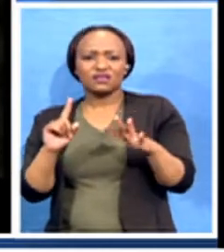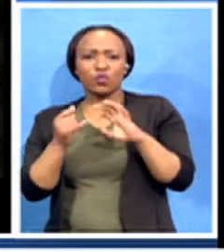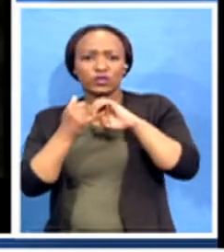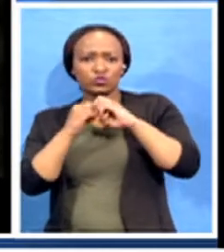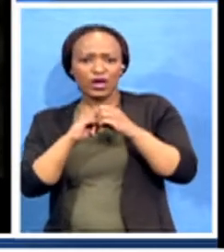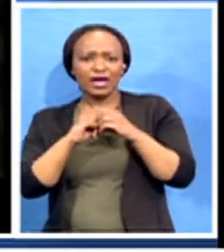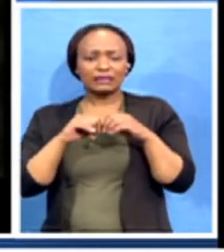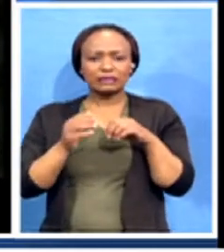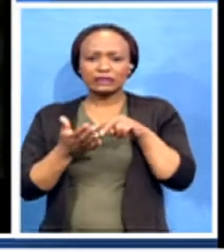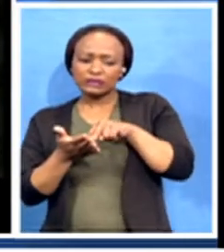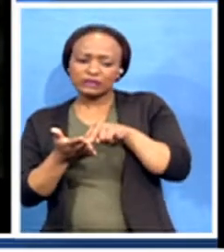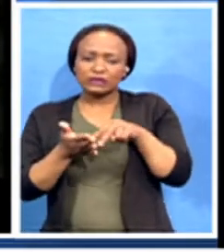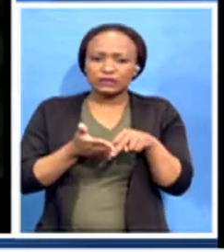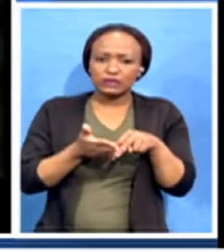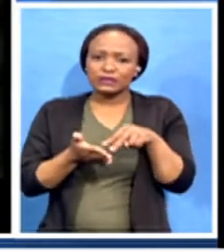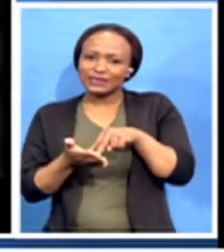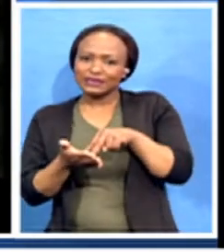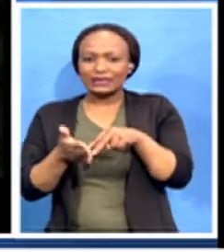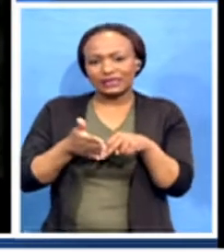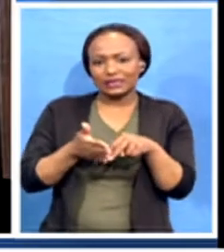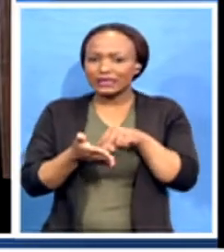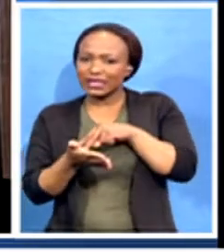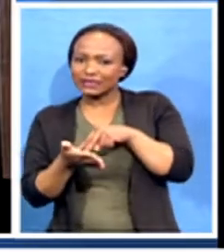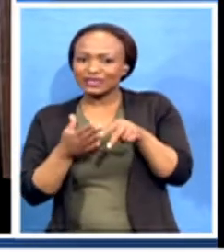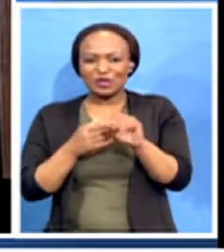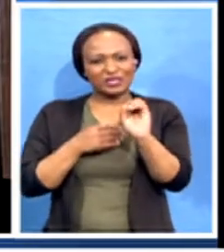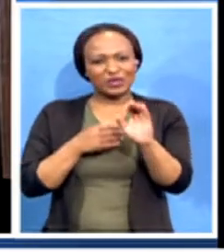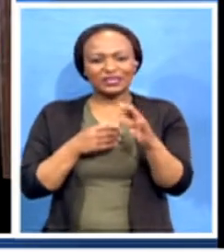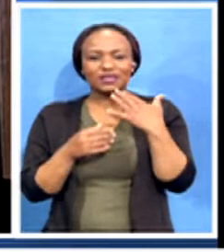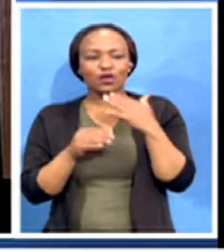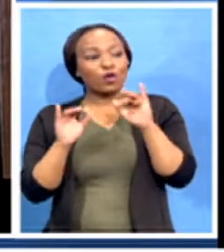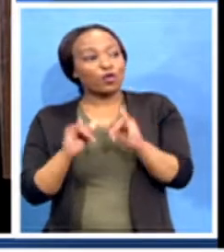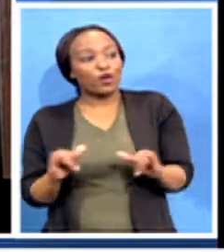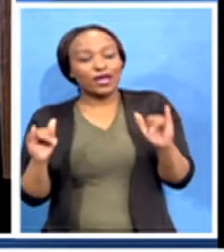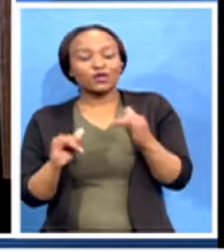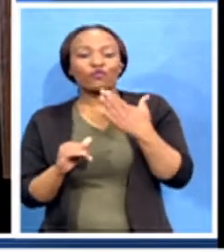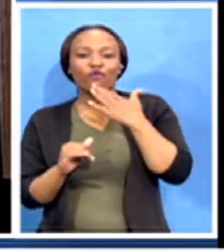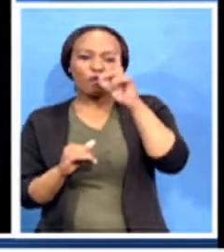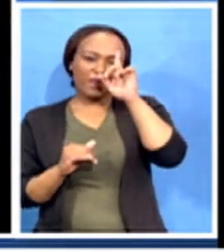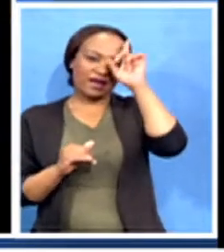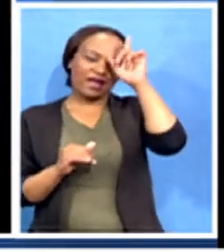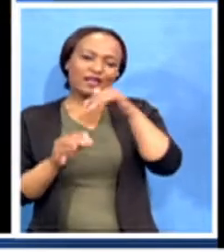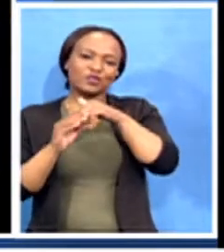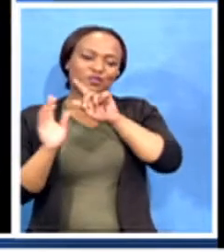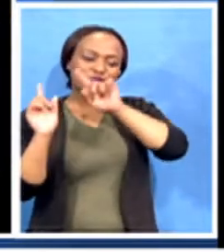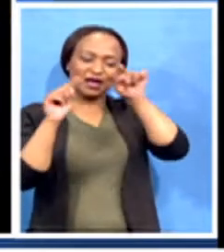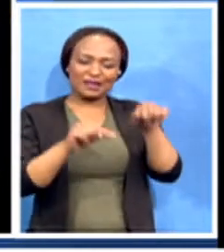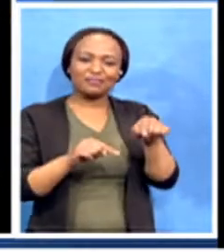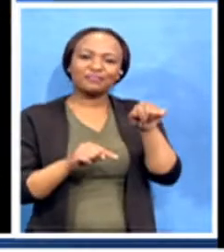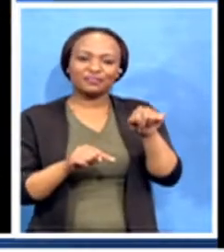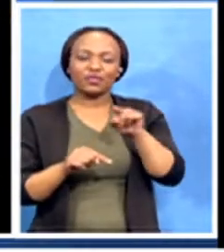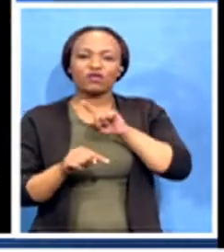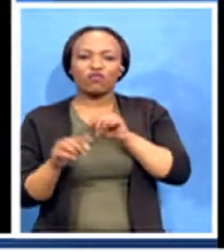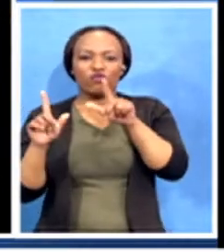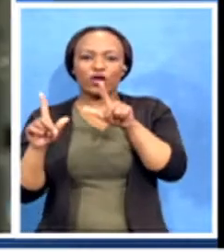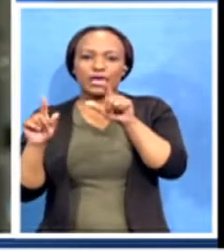trying a step with us in the middle of Soweto while we are waiting for Mandela to be flown over from